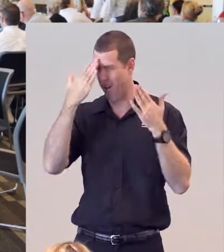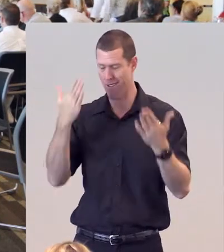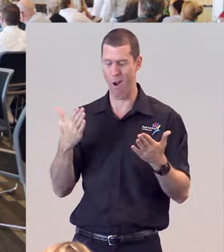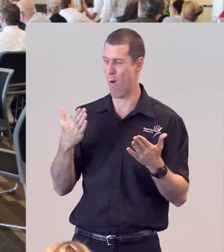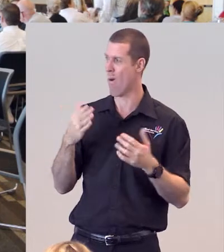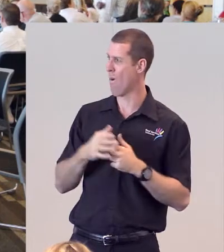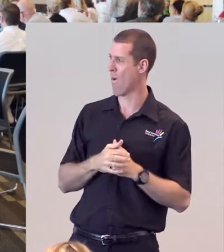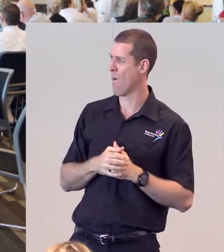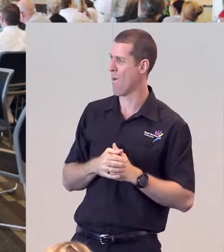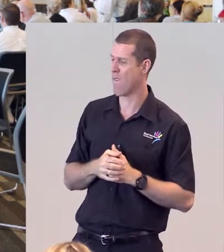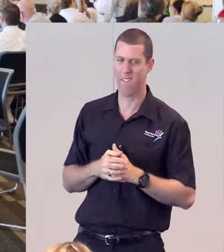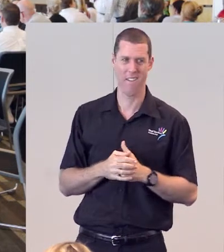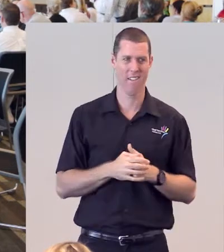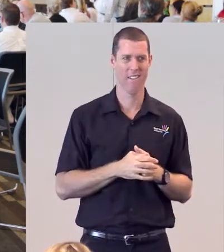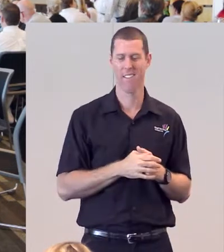guess,